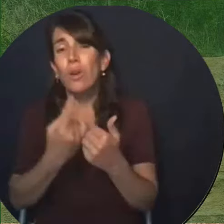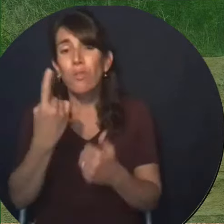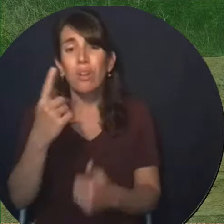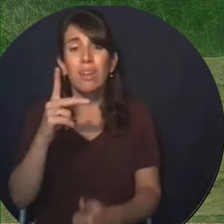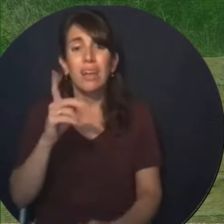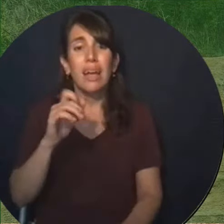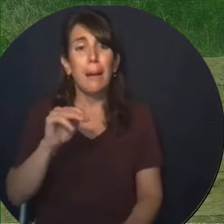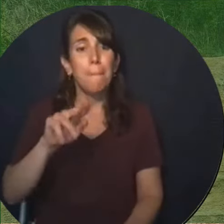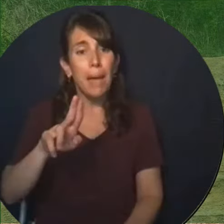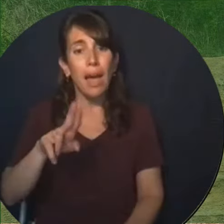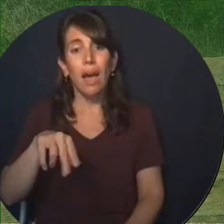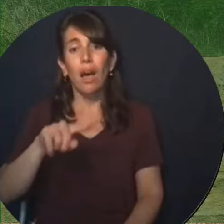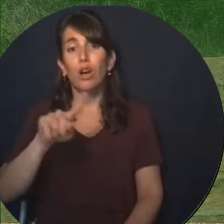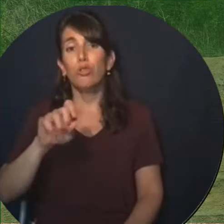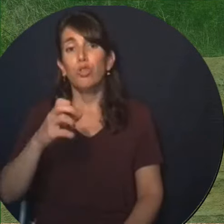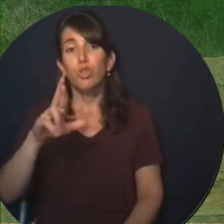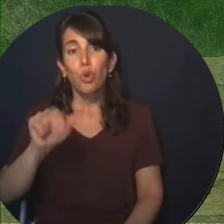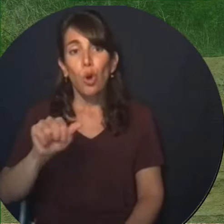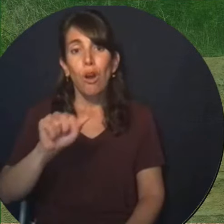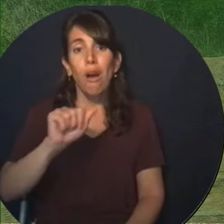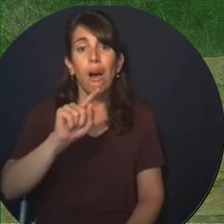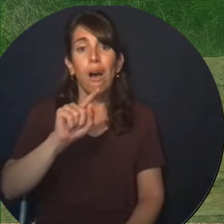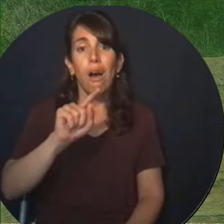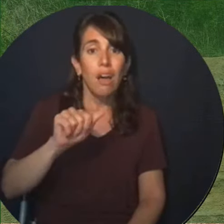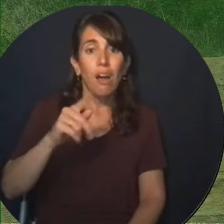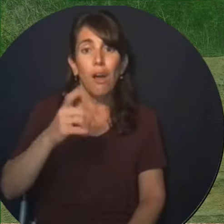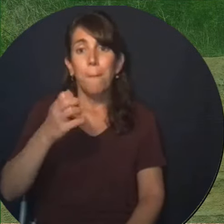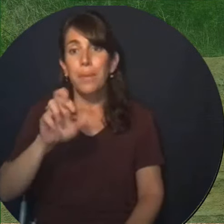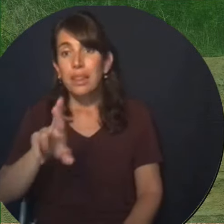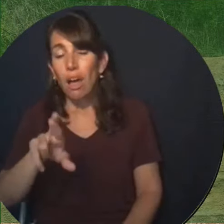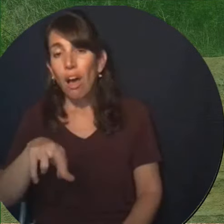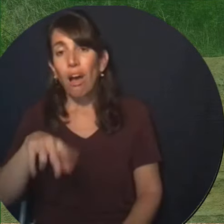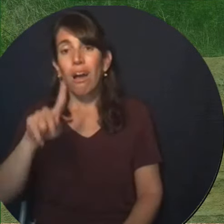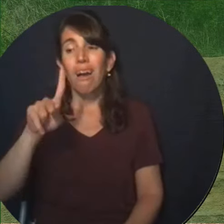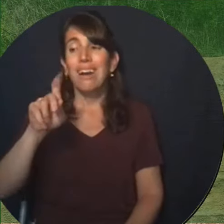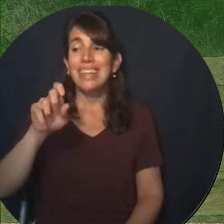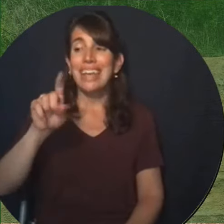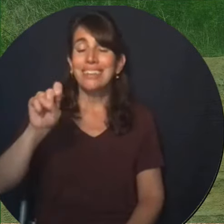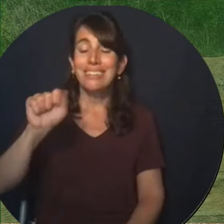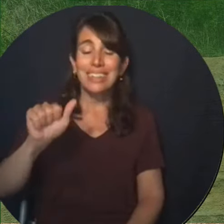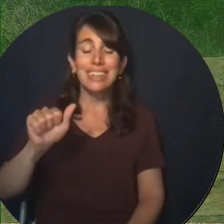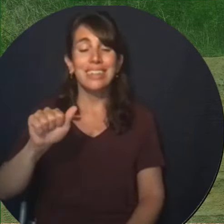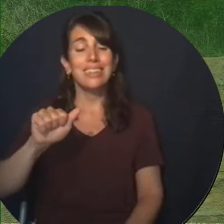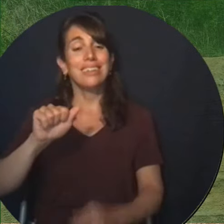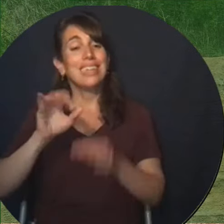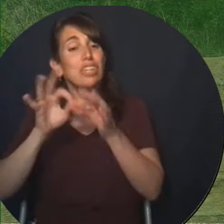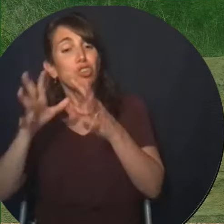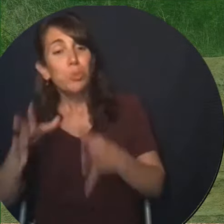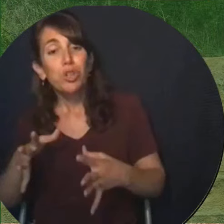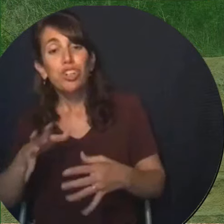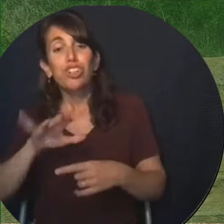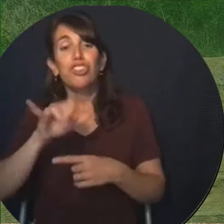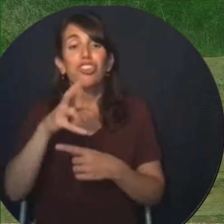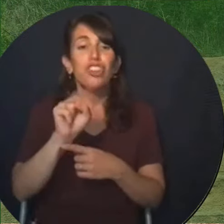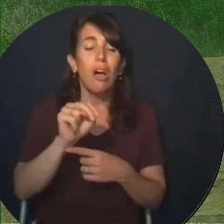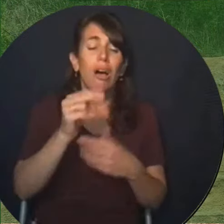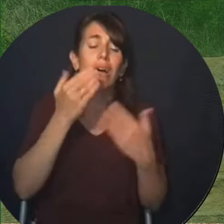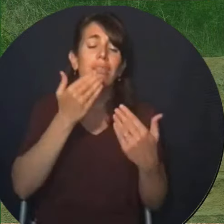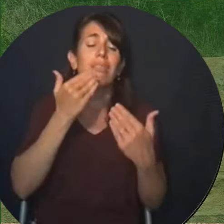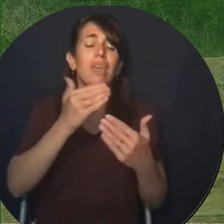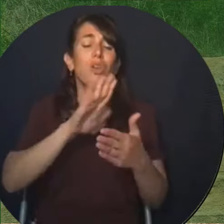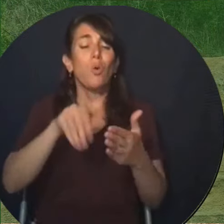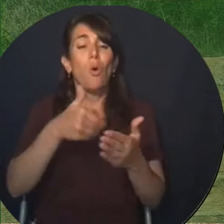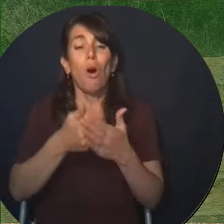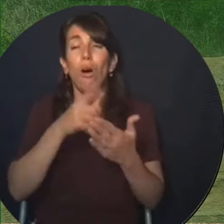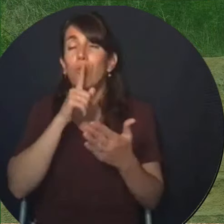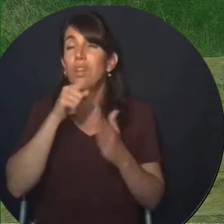and Atara, the interpreters, Pilar, John. This has just been a very rich conversation, and I know we'll be